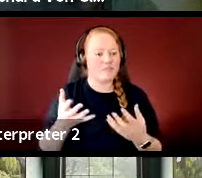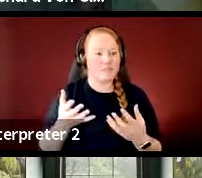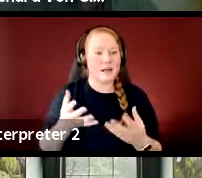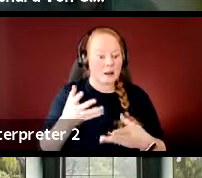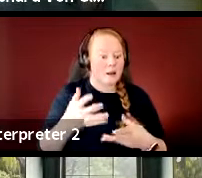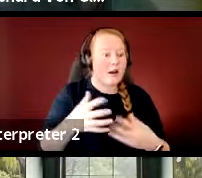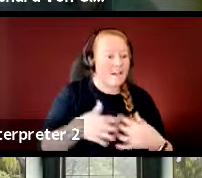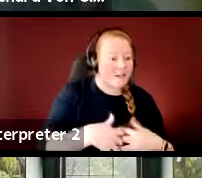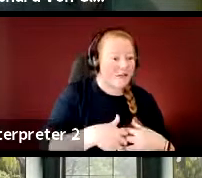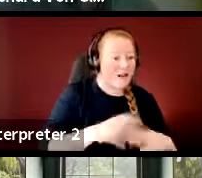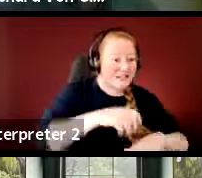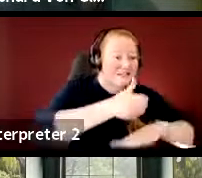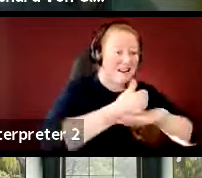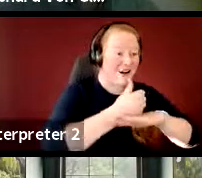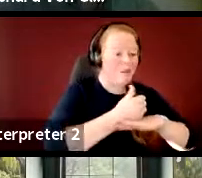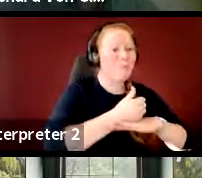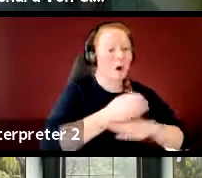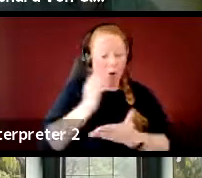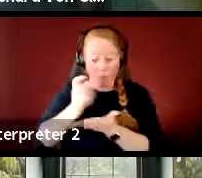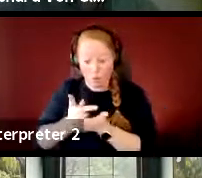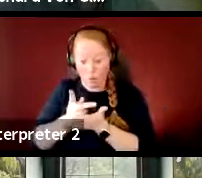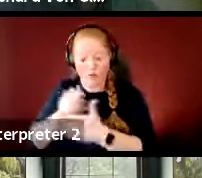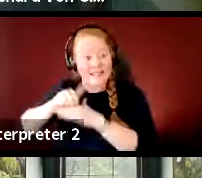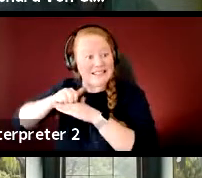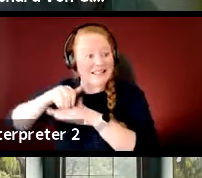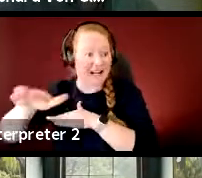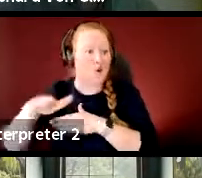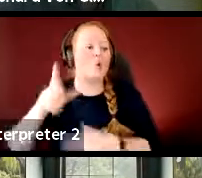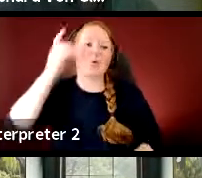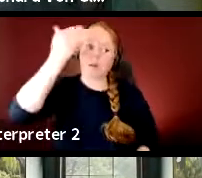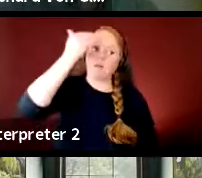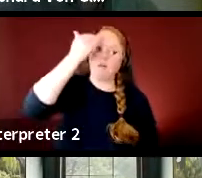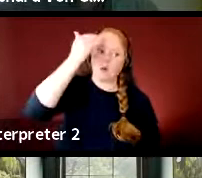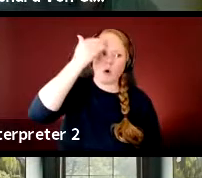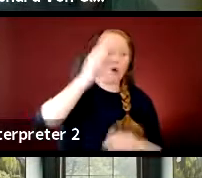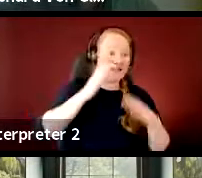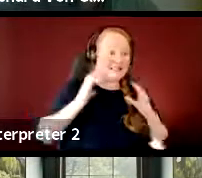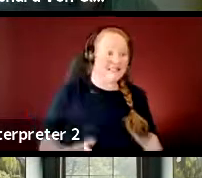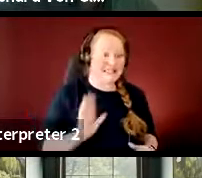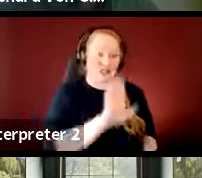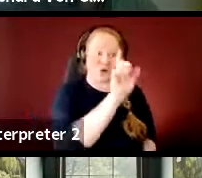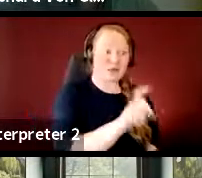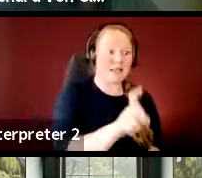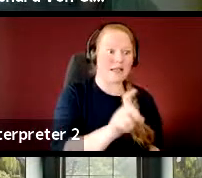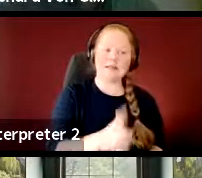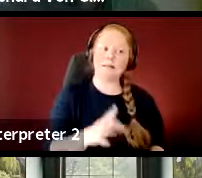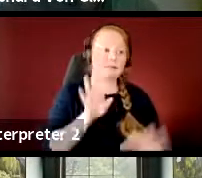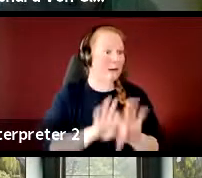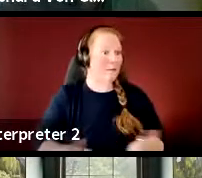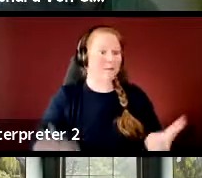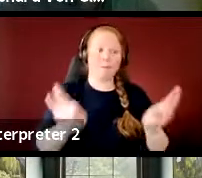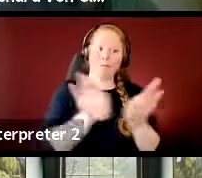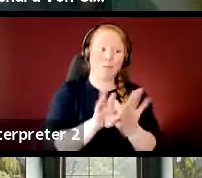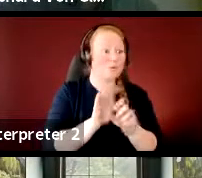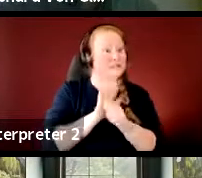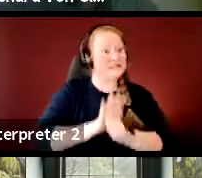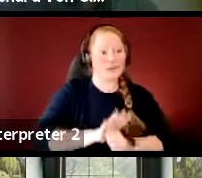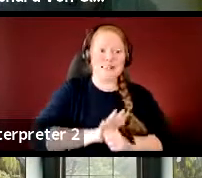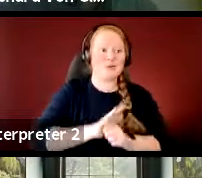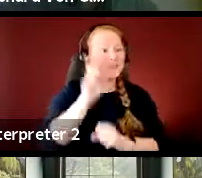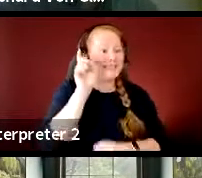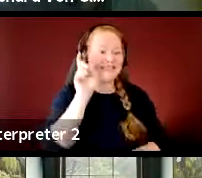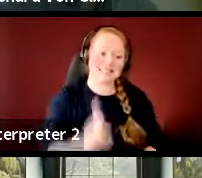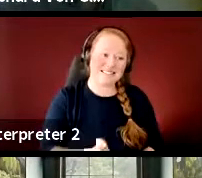out. We know that the needs of citizens are pressing, and we acted like they are pressing. After this, we will